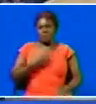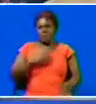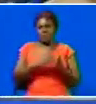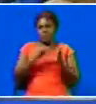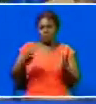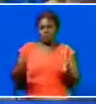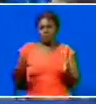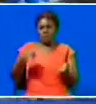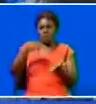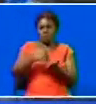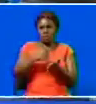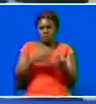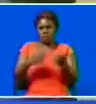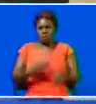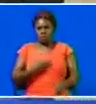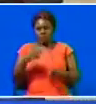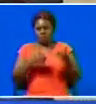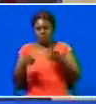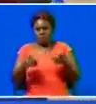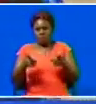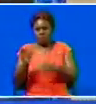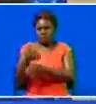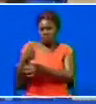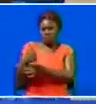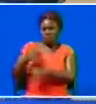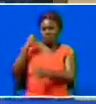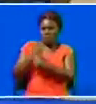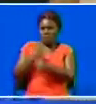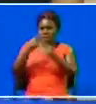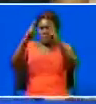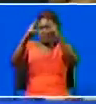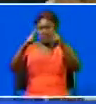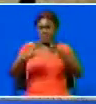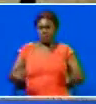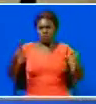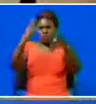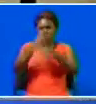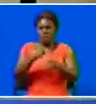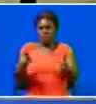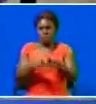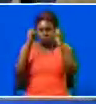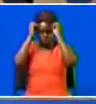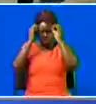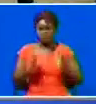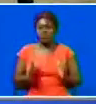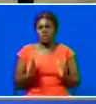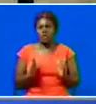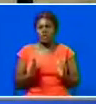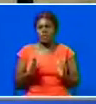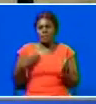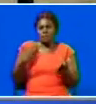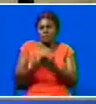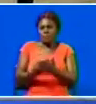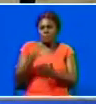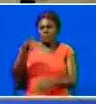the exercise include tourists, diplomats, foreigners working for international organizations, and students. So far,